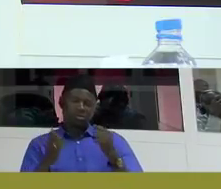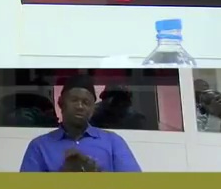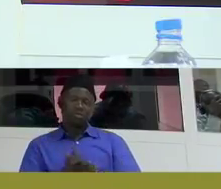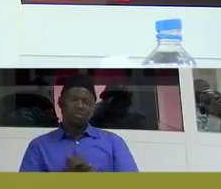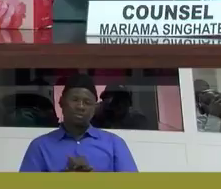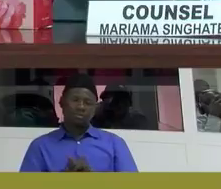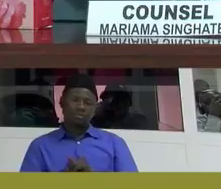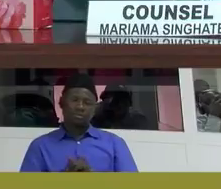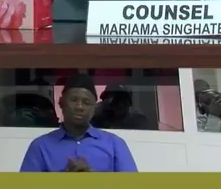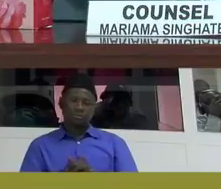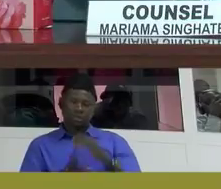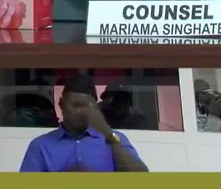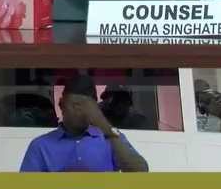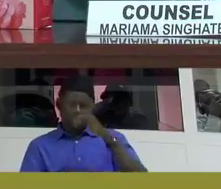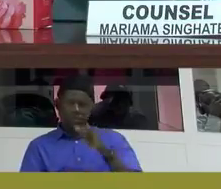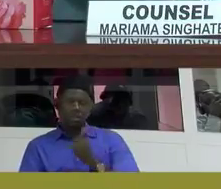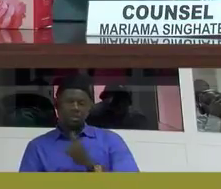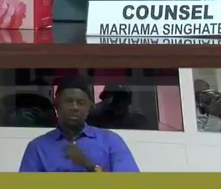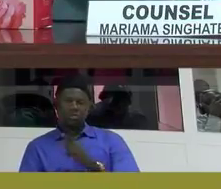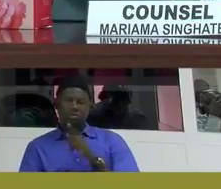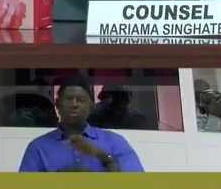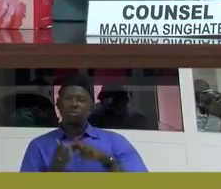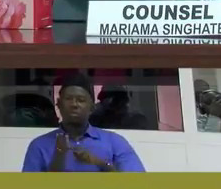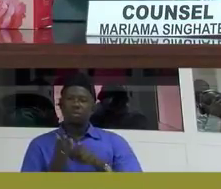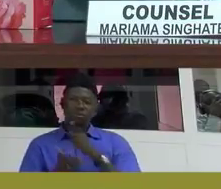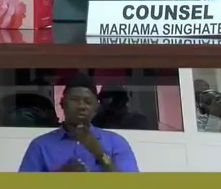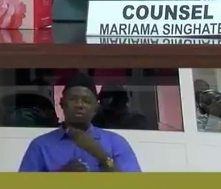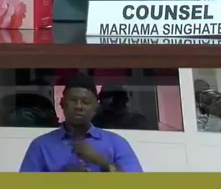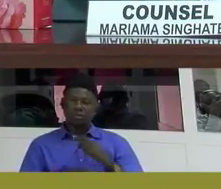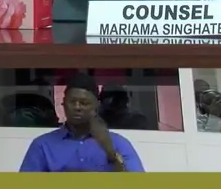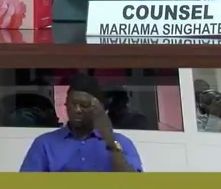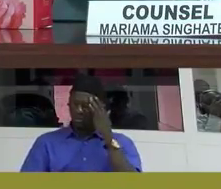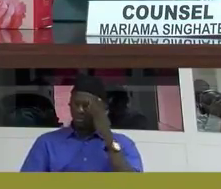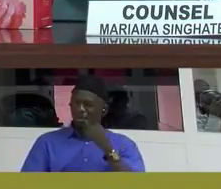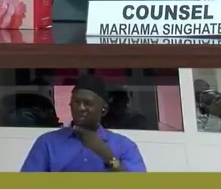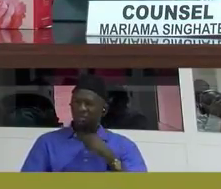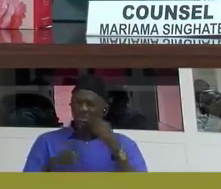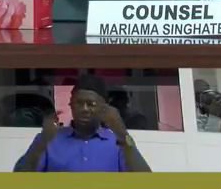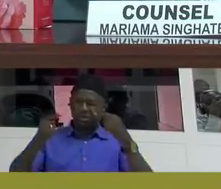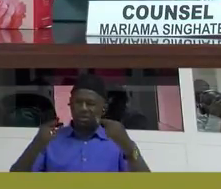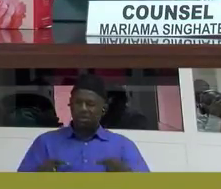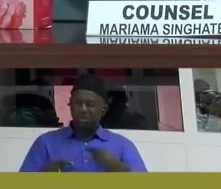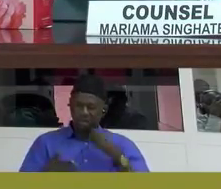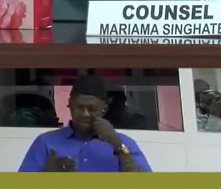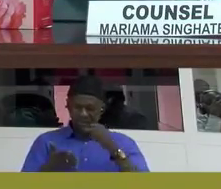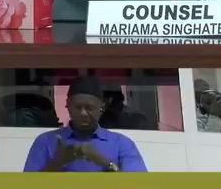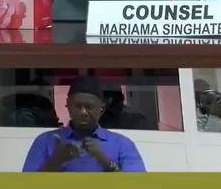you are not impressed by the statement in his letter that